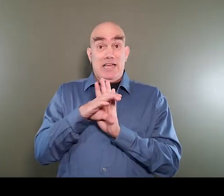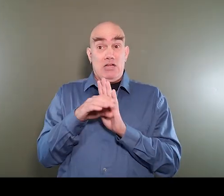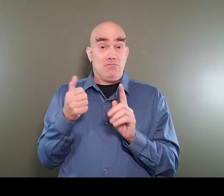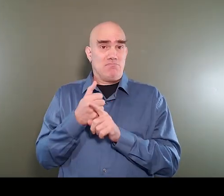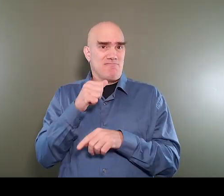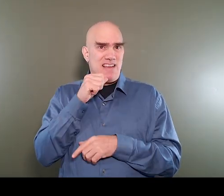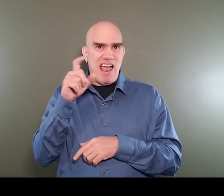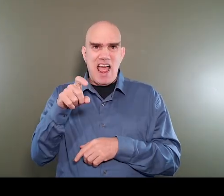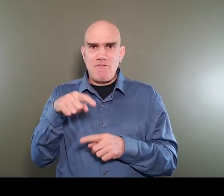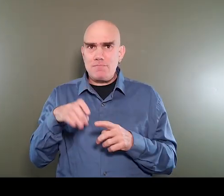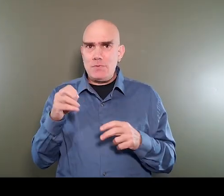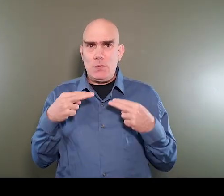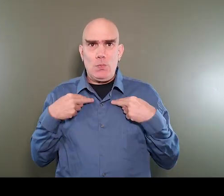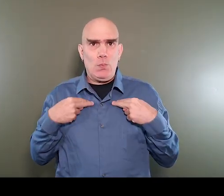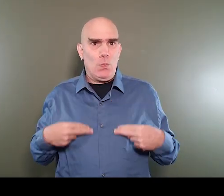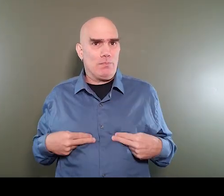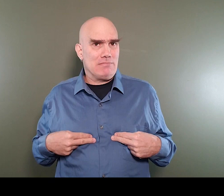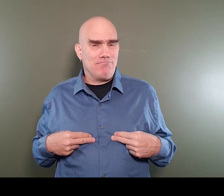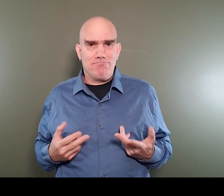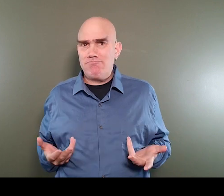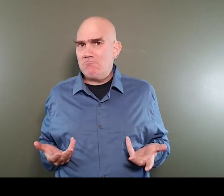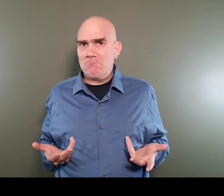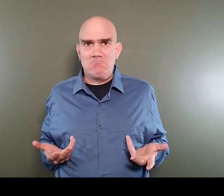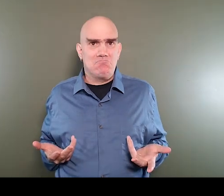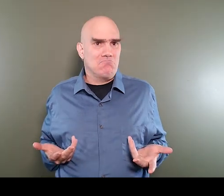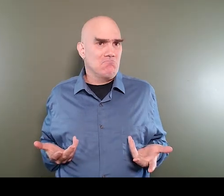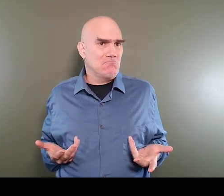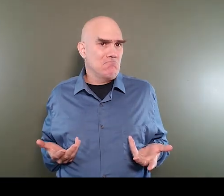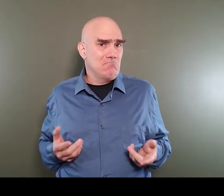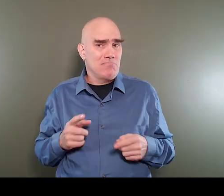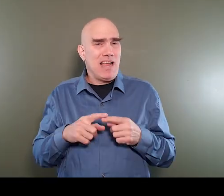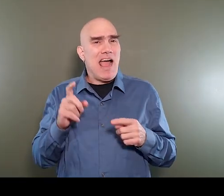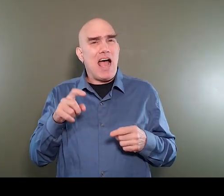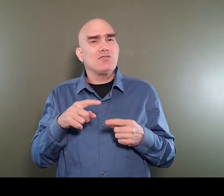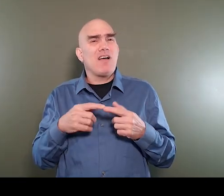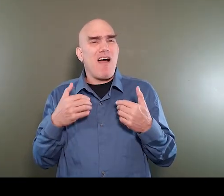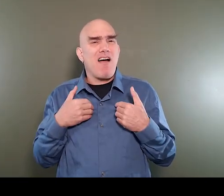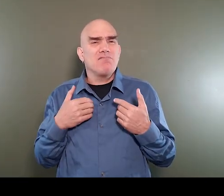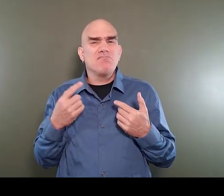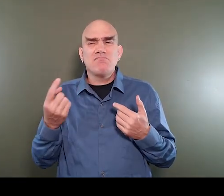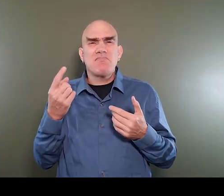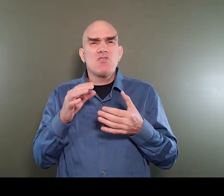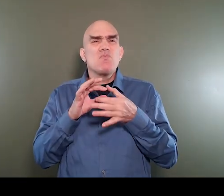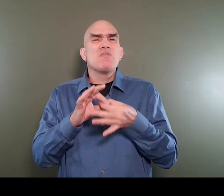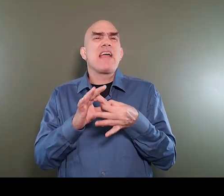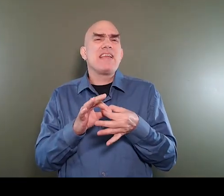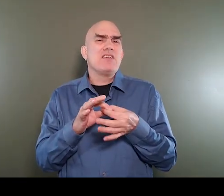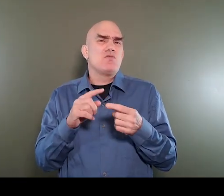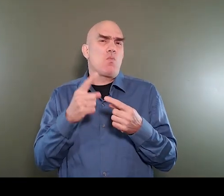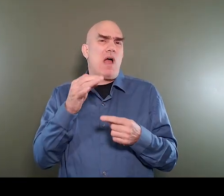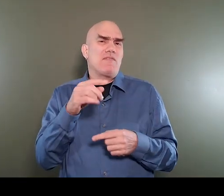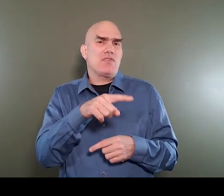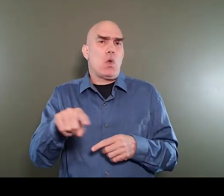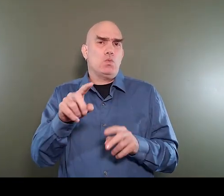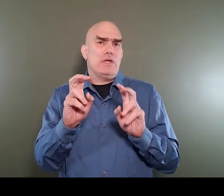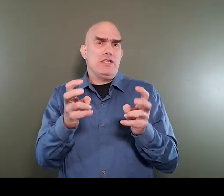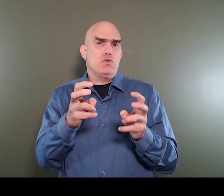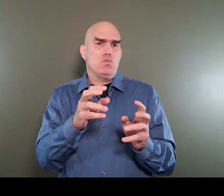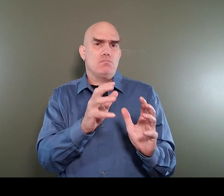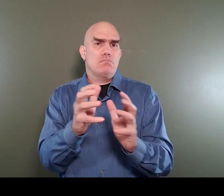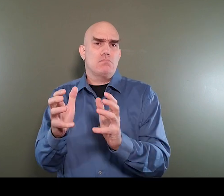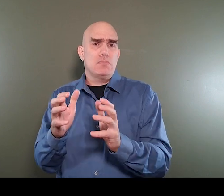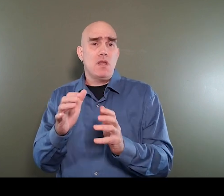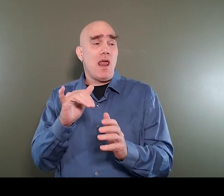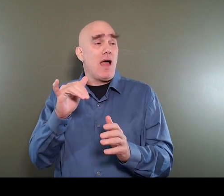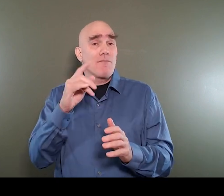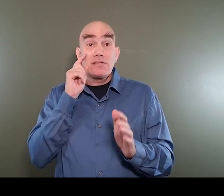main character doesn't necessarily have to be a human being, but it has to have something related to